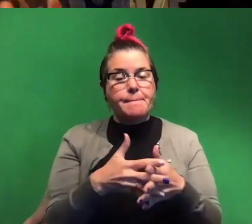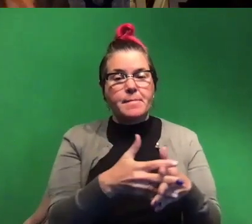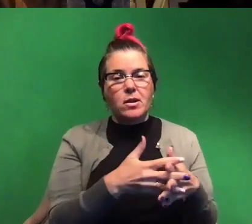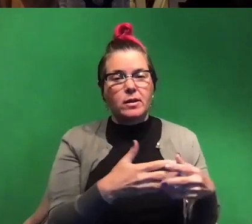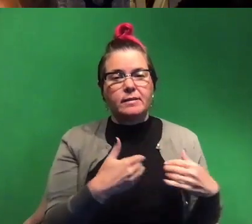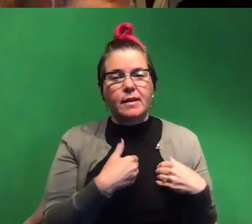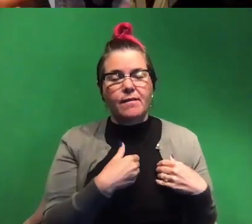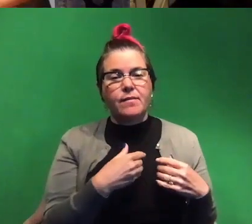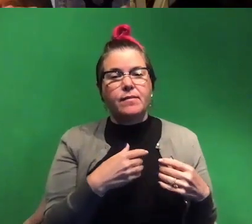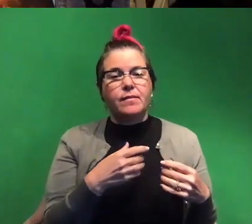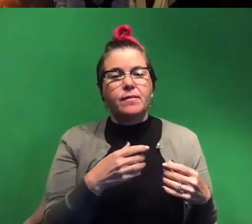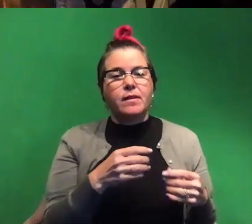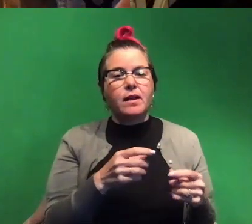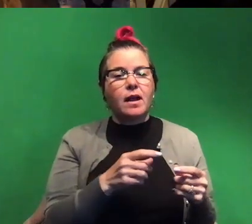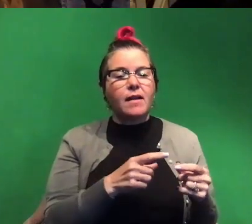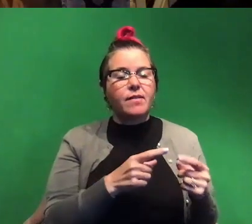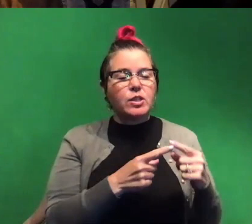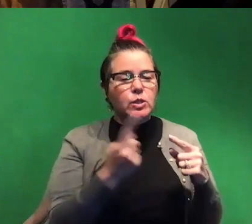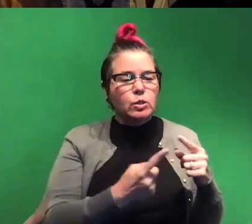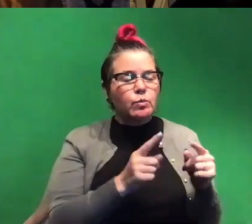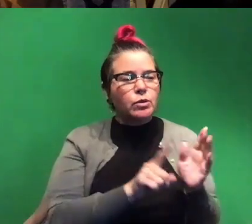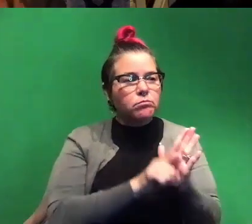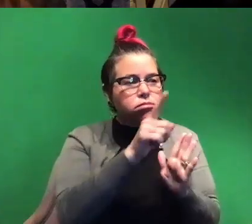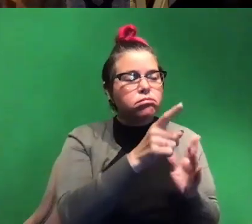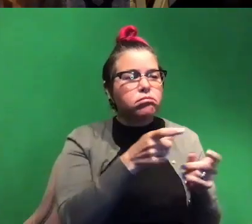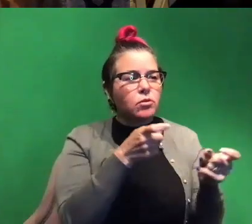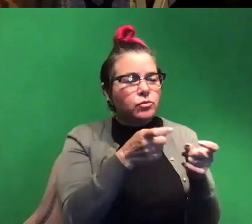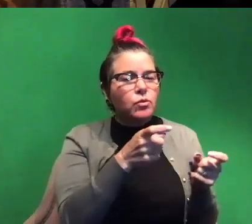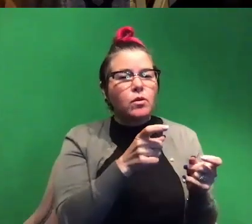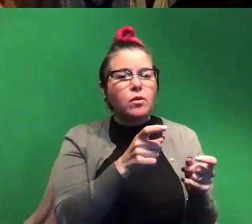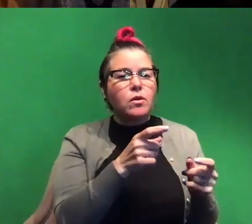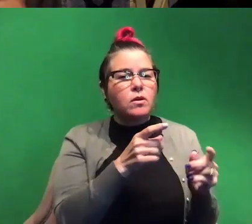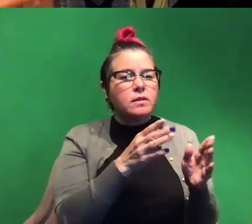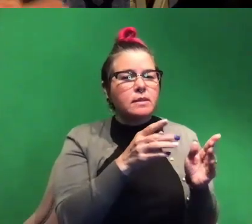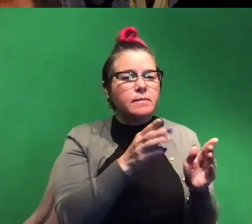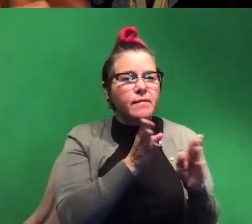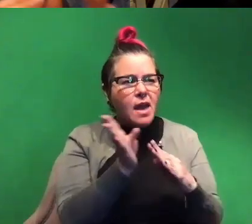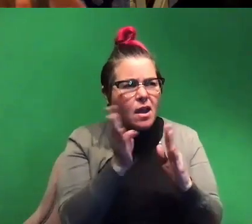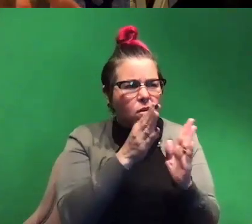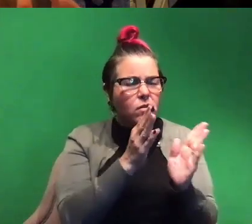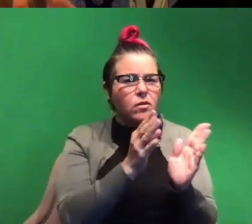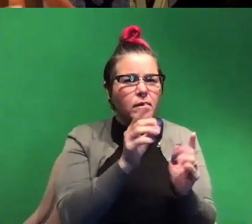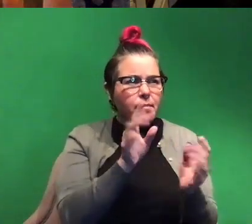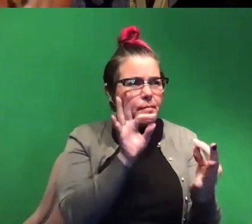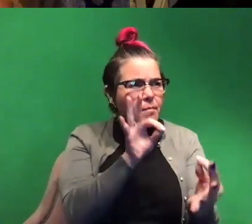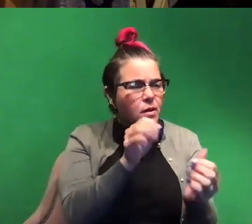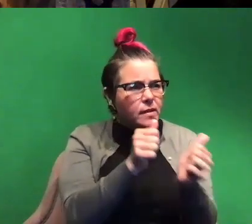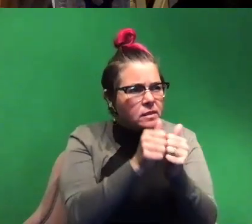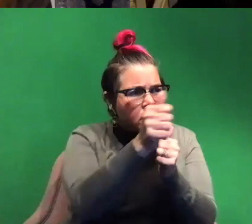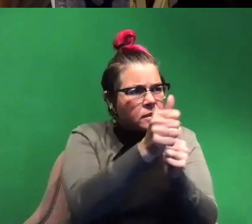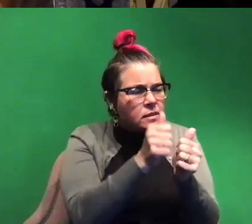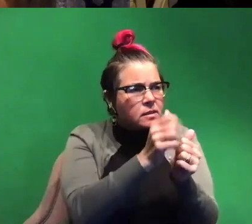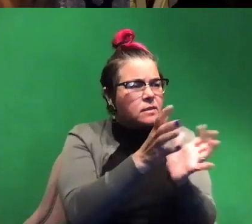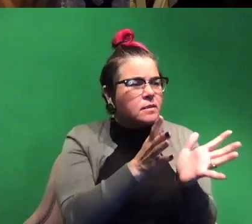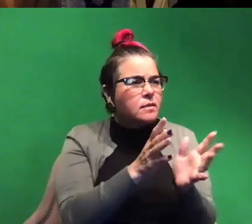like this spring launcher which controls the like angle and make sure it's at this like perfect distance, and it's